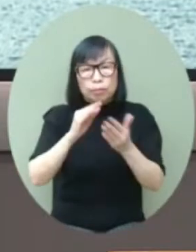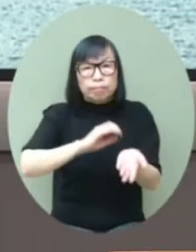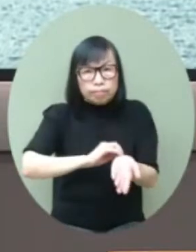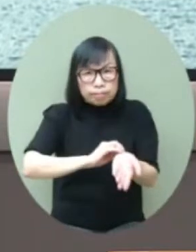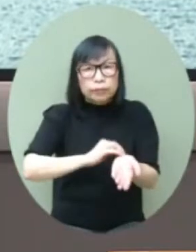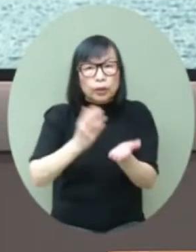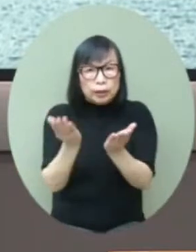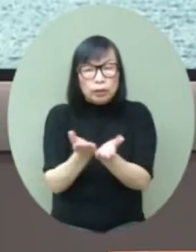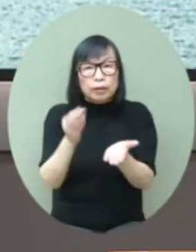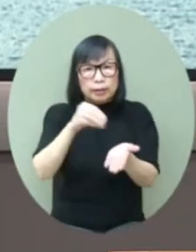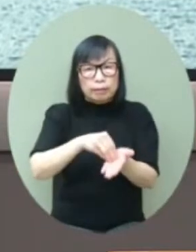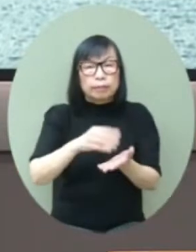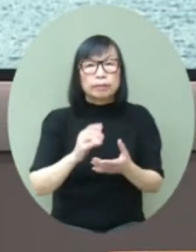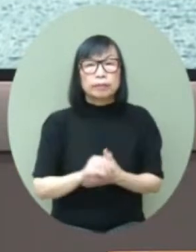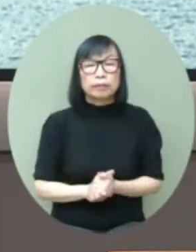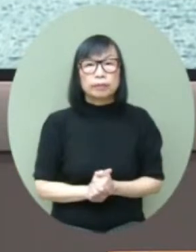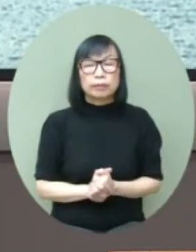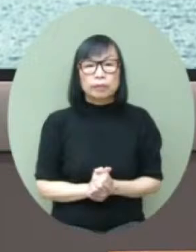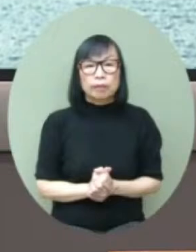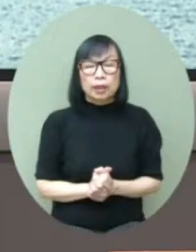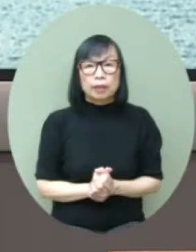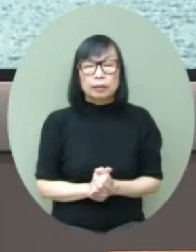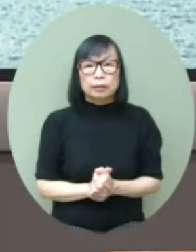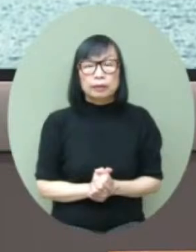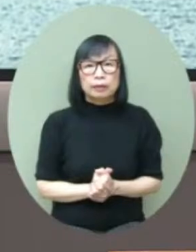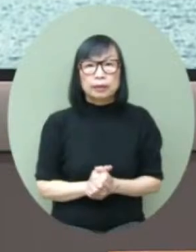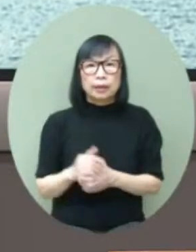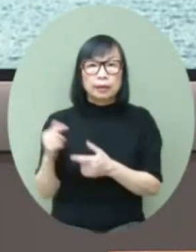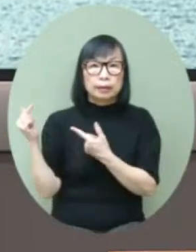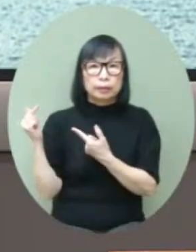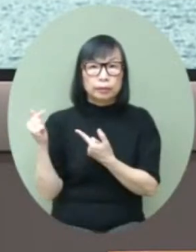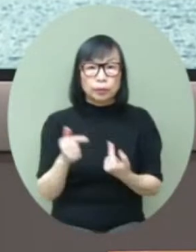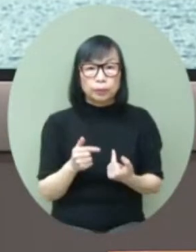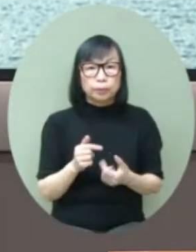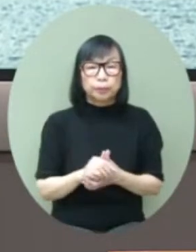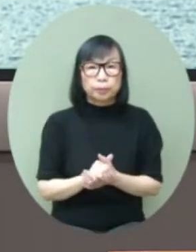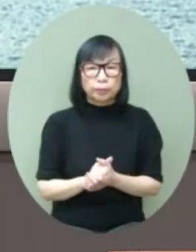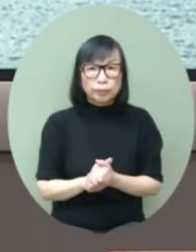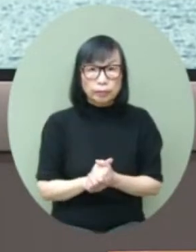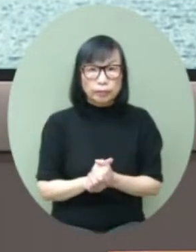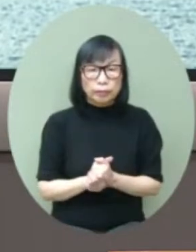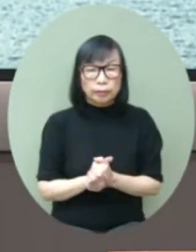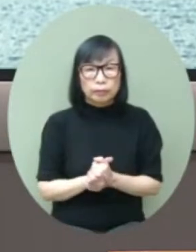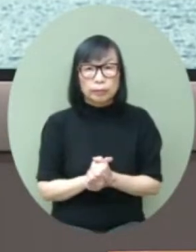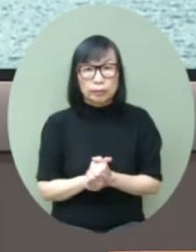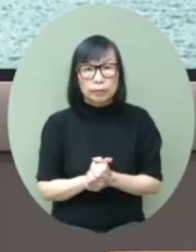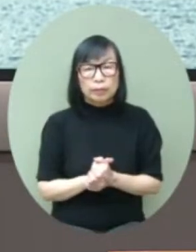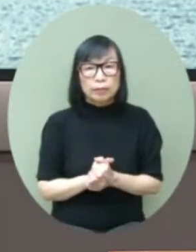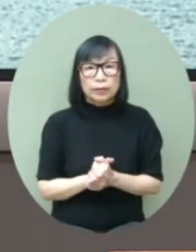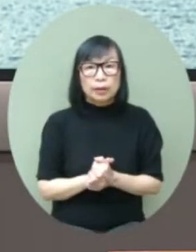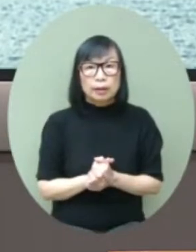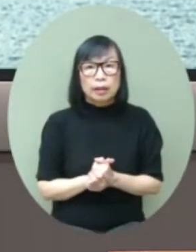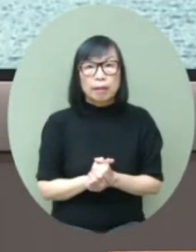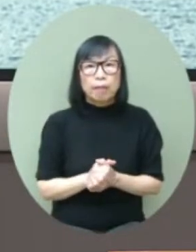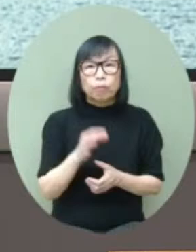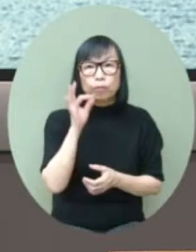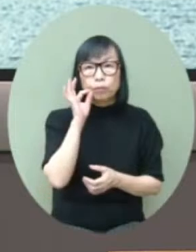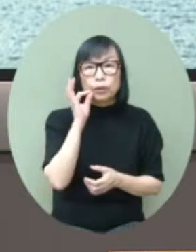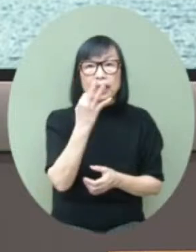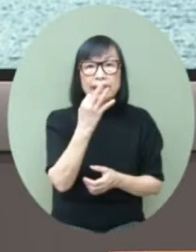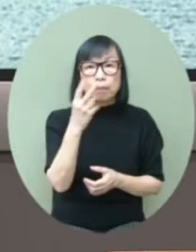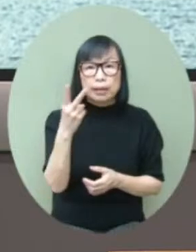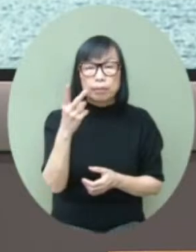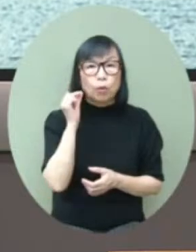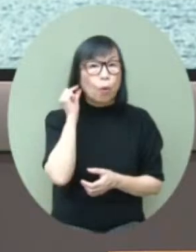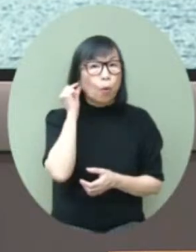symptomatic, and she's gone to Rajiji Hospital and was tested positive.